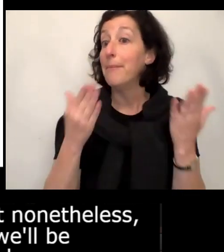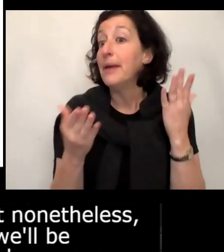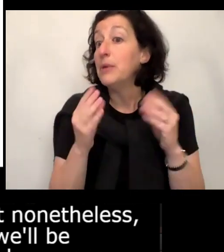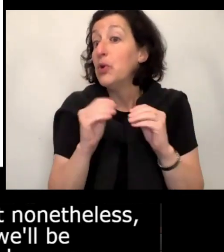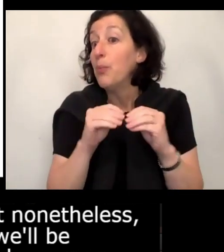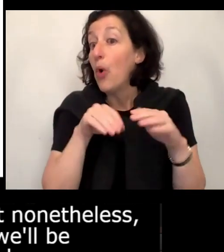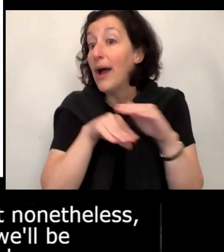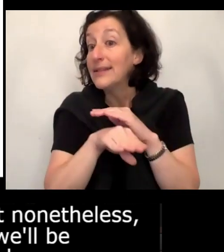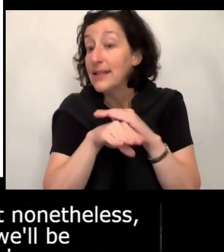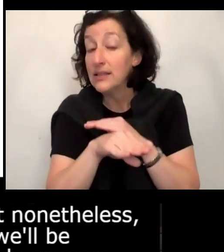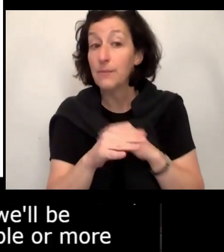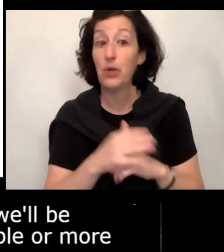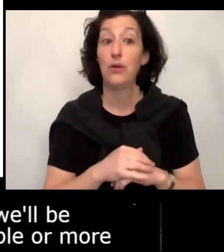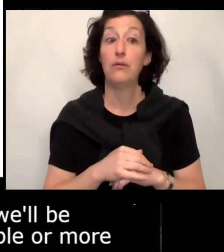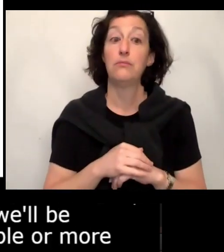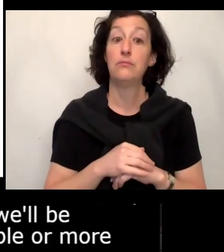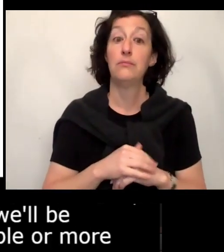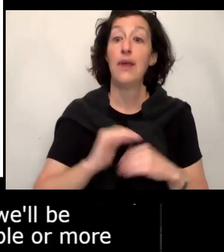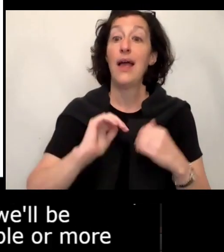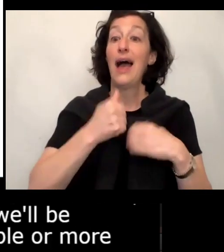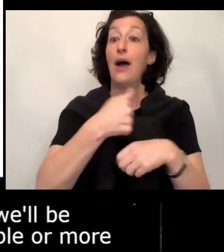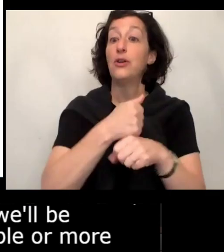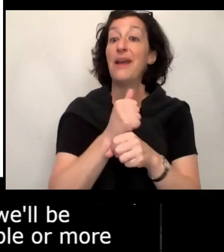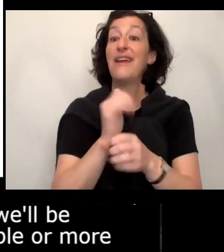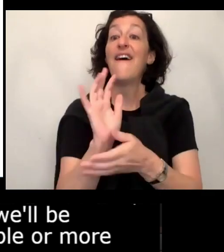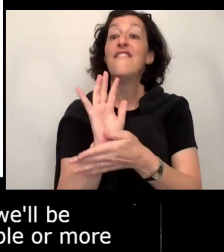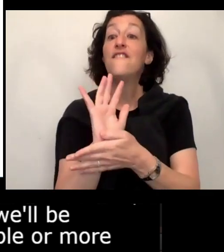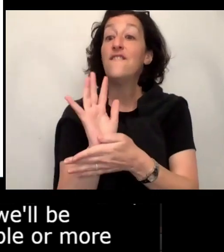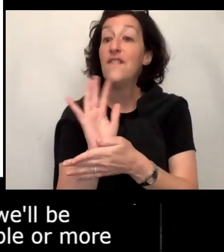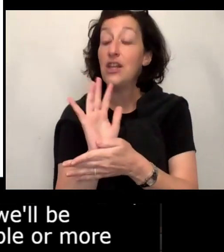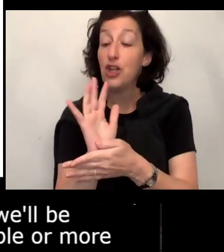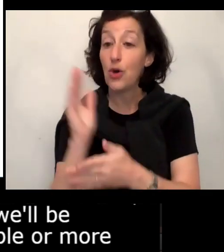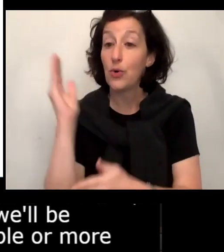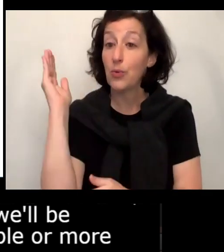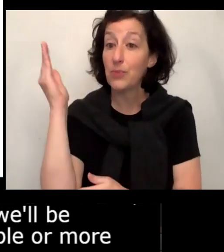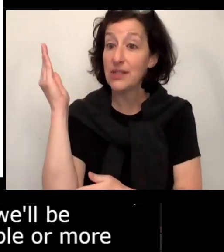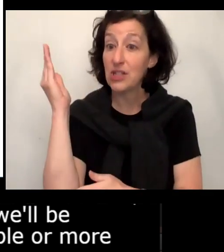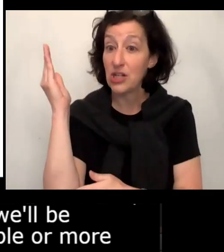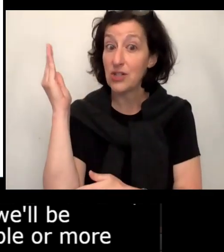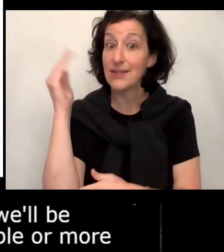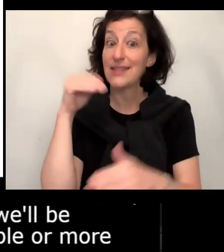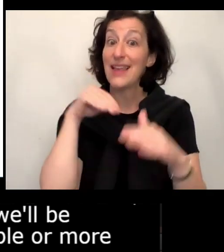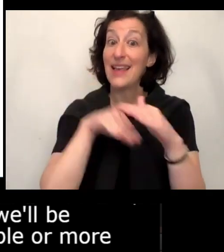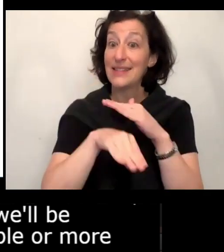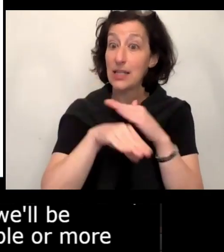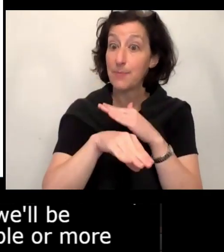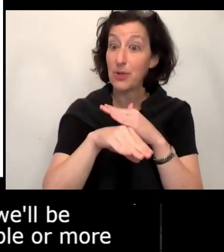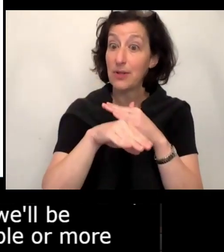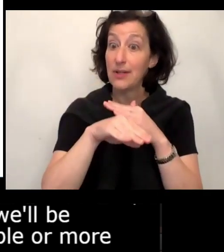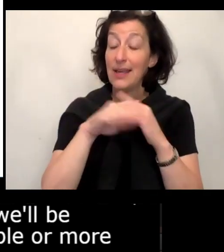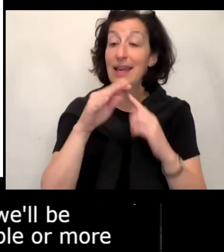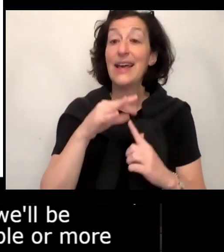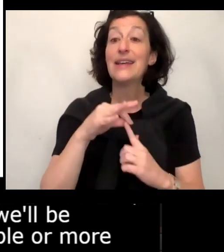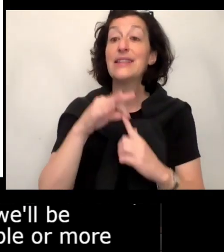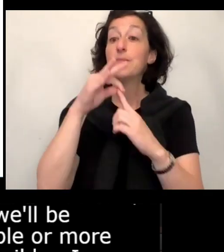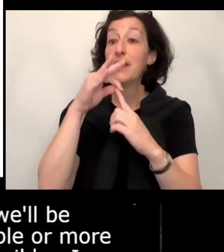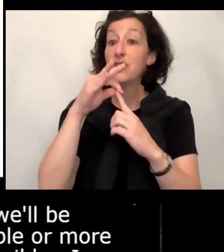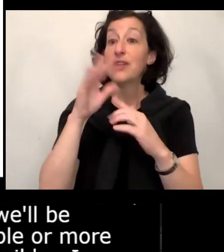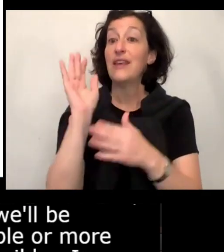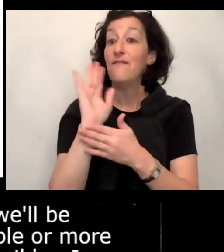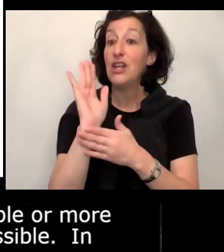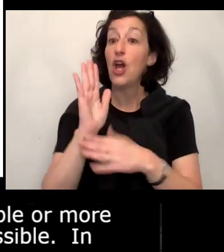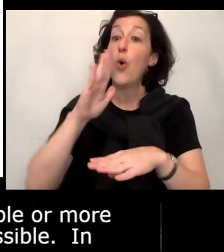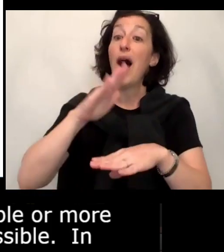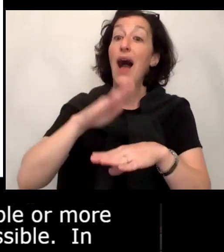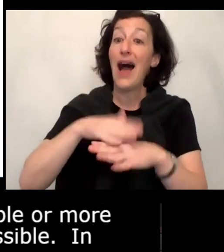then making video presentations accessible, in particular video over social media. Then we'll